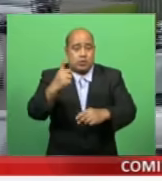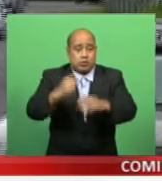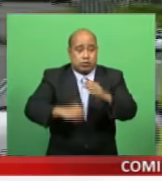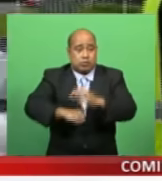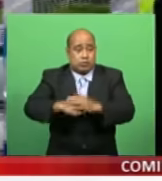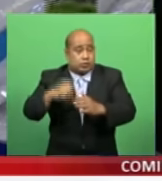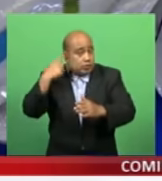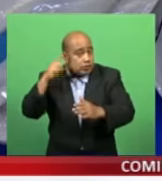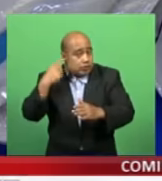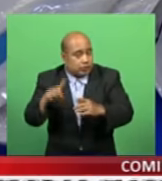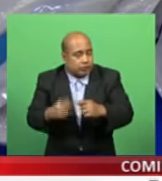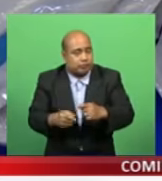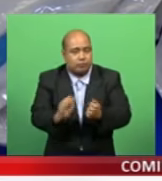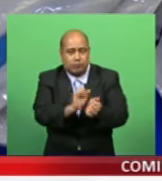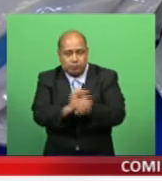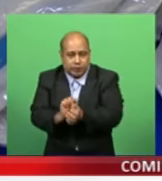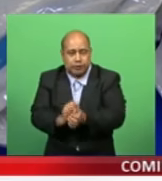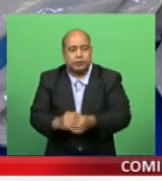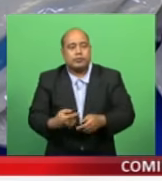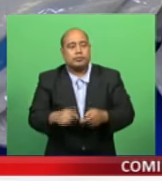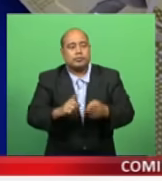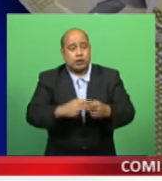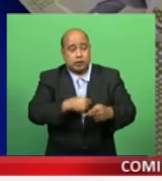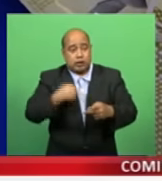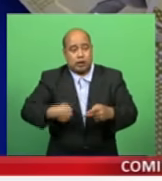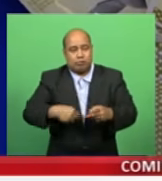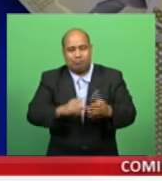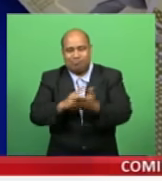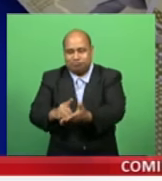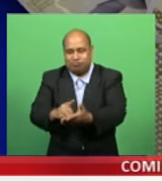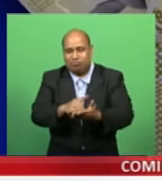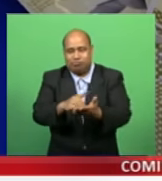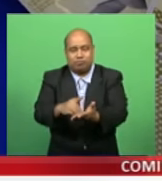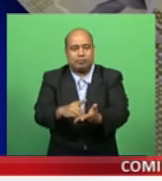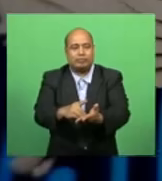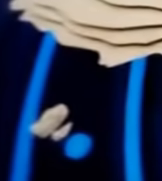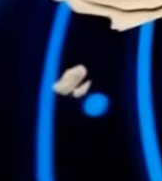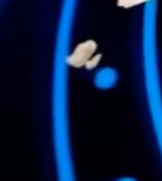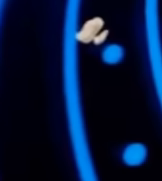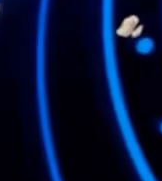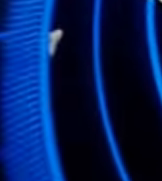breach arrests, and China donates medical equipment.